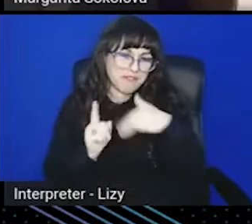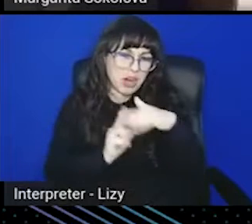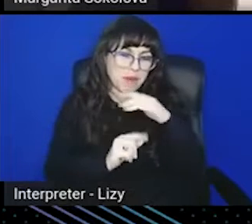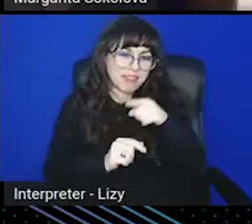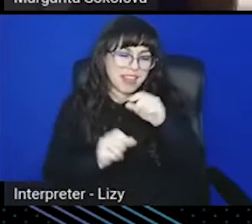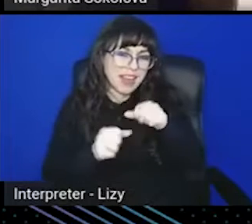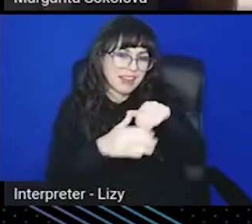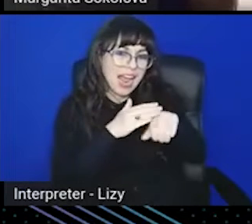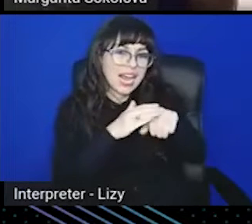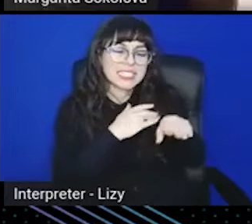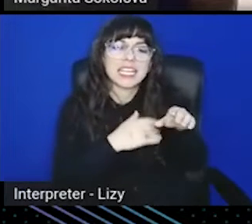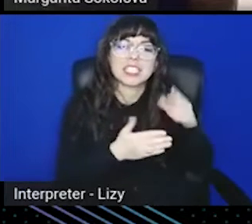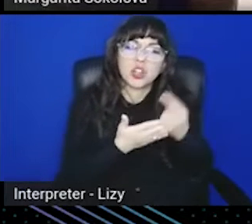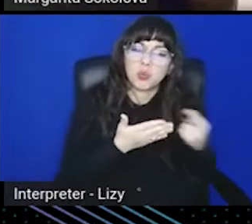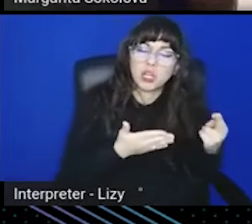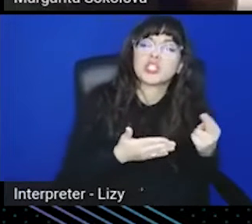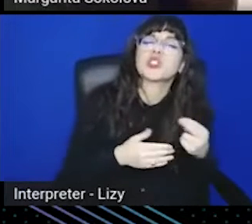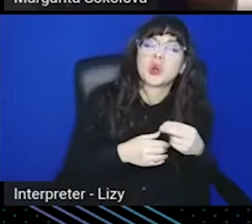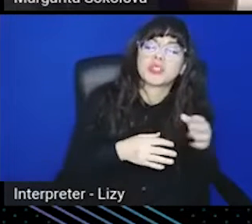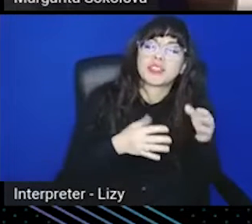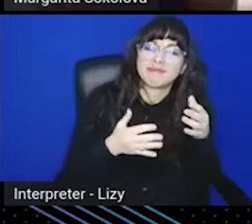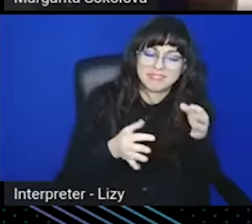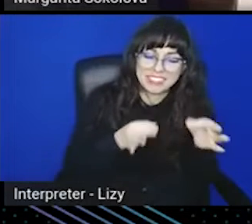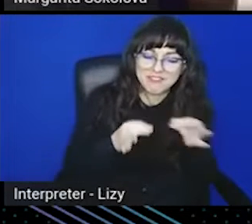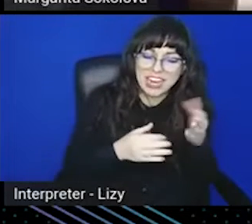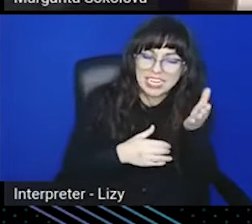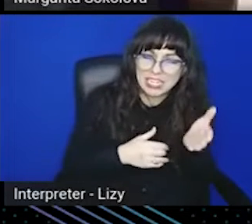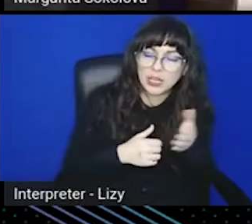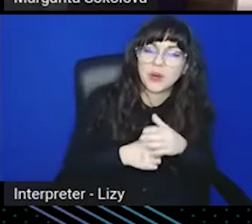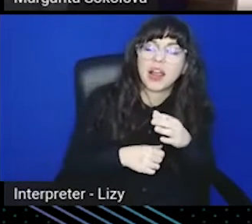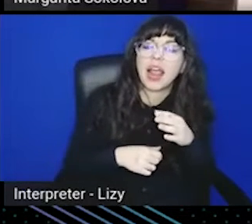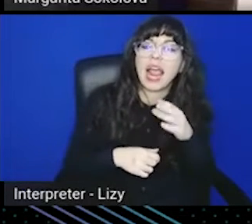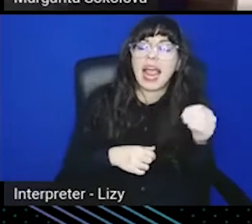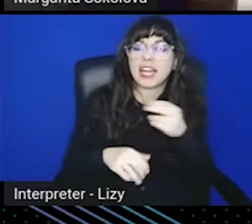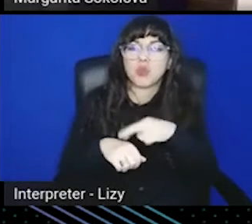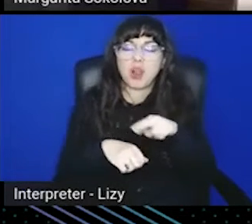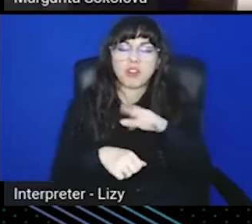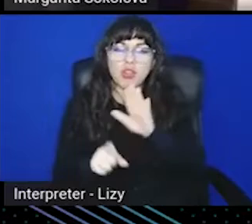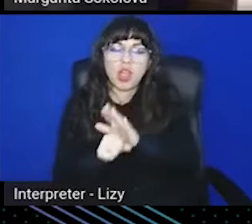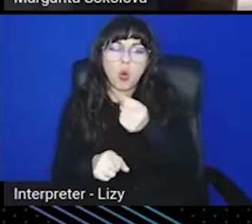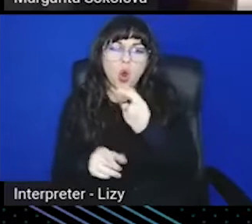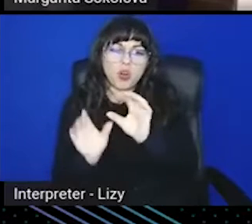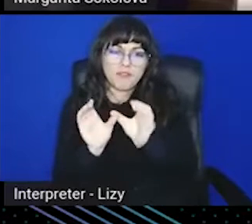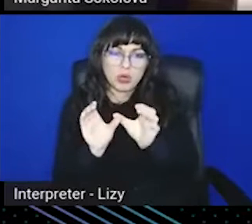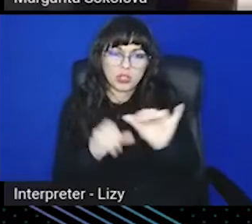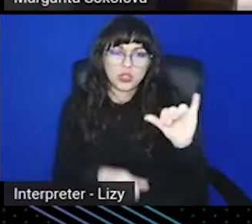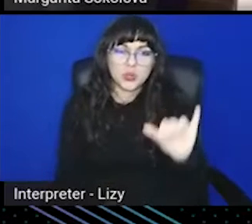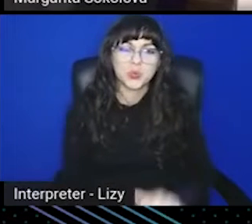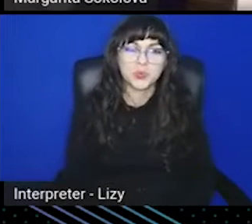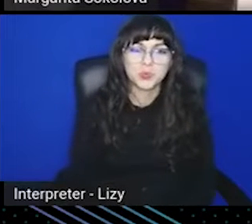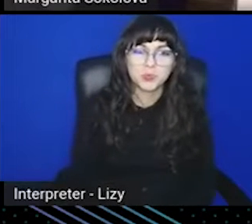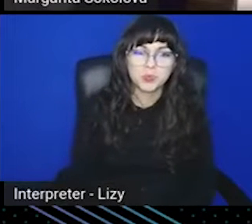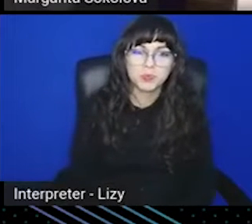the resources that I've defined here and reference them in their own configuration.